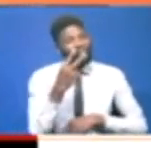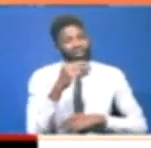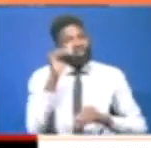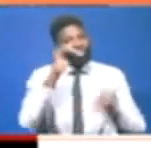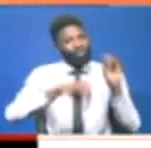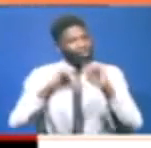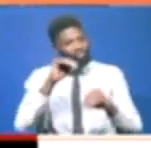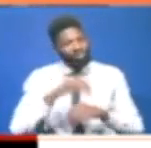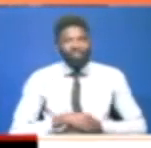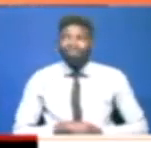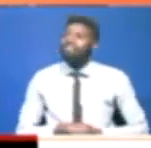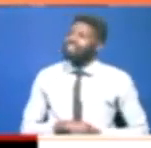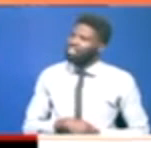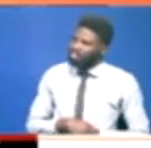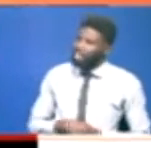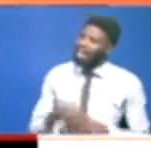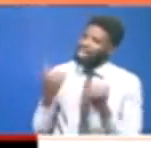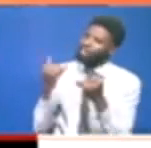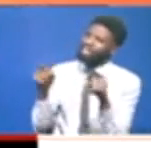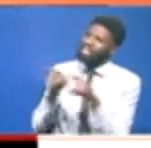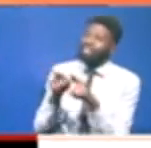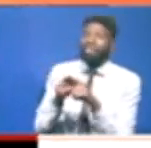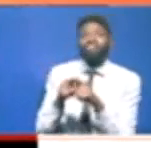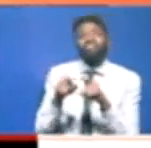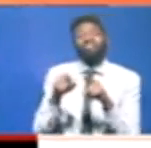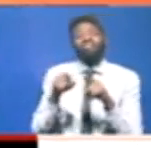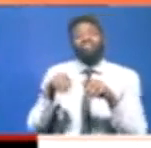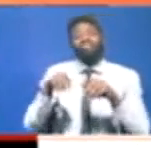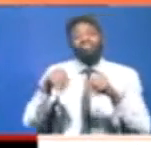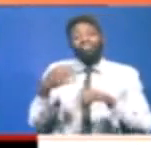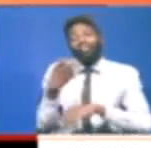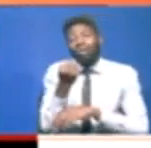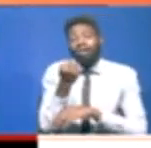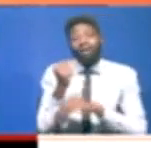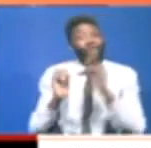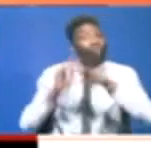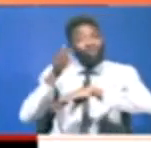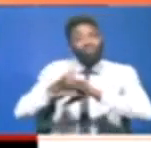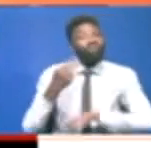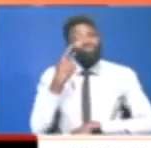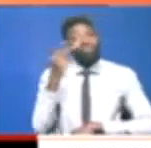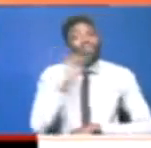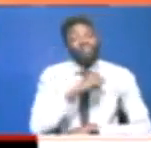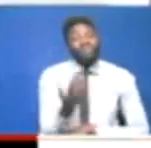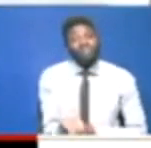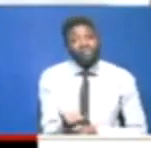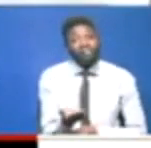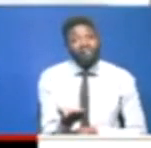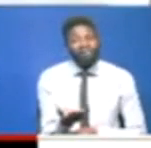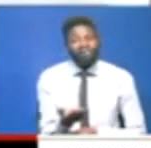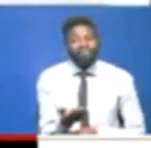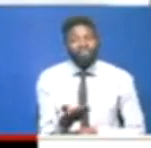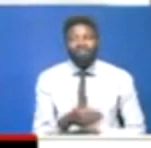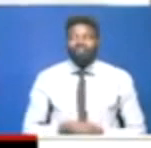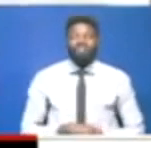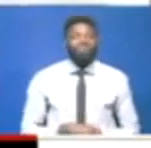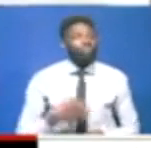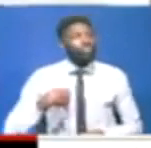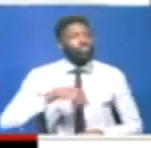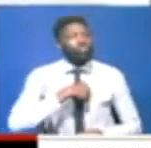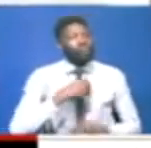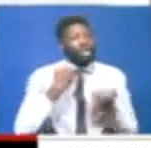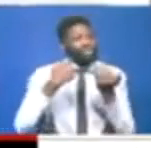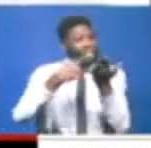platform. Right now, even Unga is not 200 shillings. It's much more. Yeah, it's much more. Look, we're having this conversation live